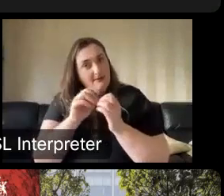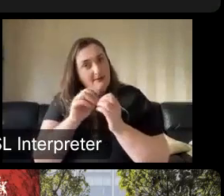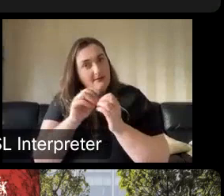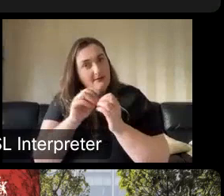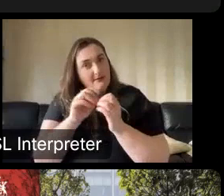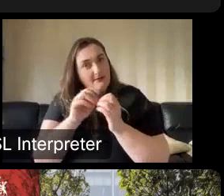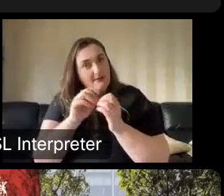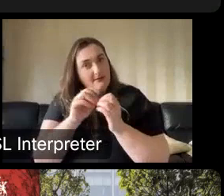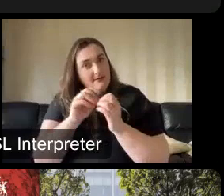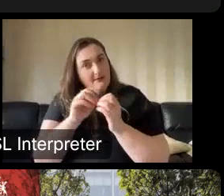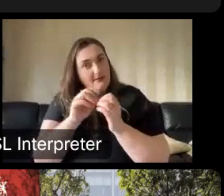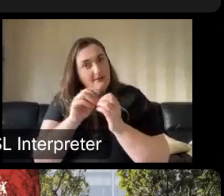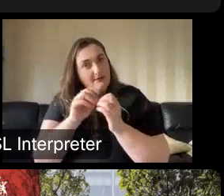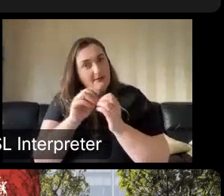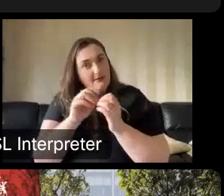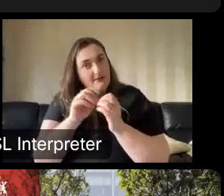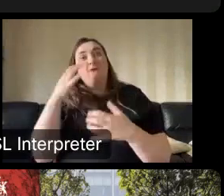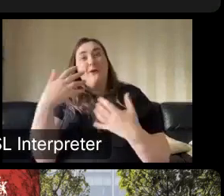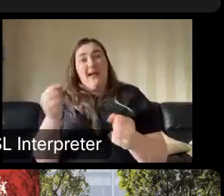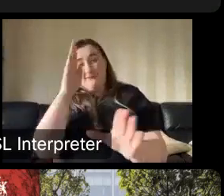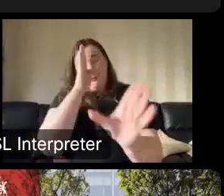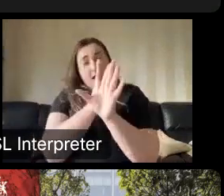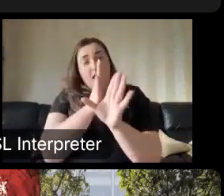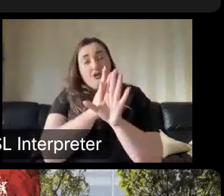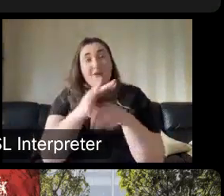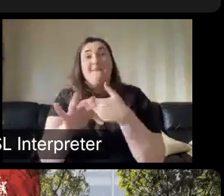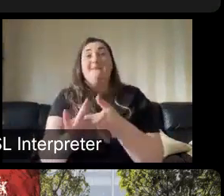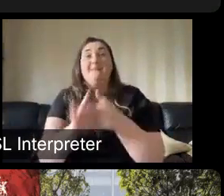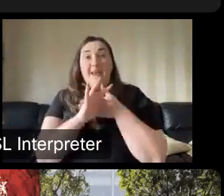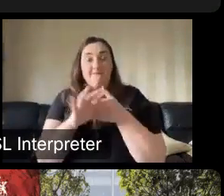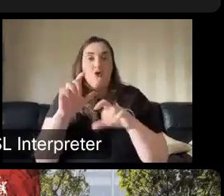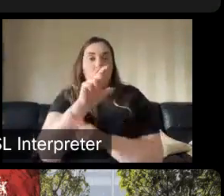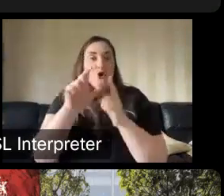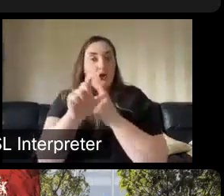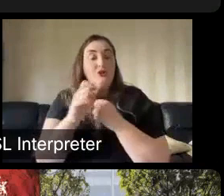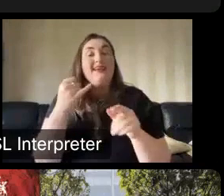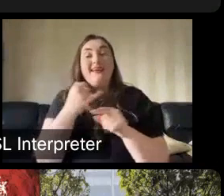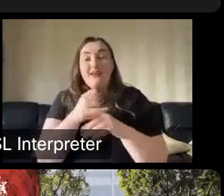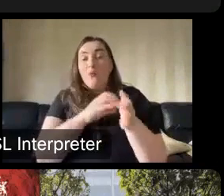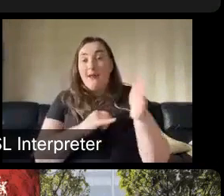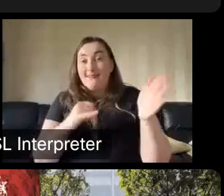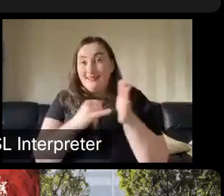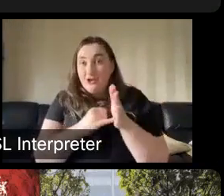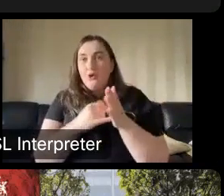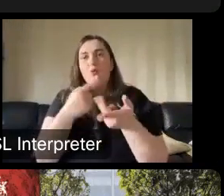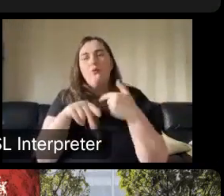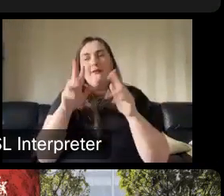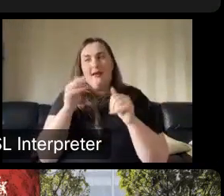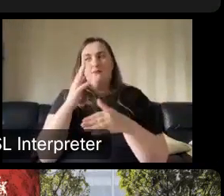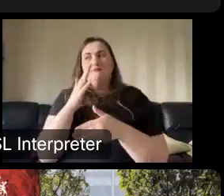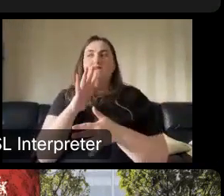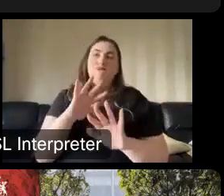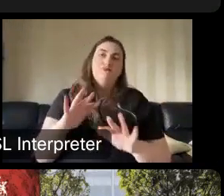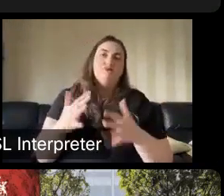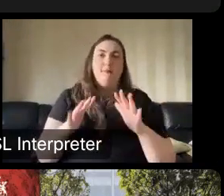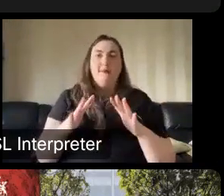we had the psychologically safe culture in our organizations, we could probably withstand the